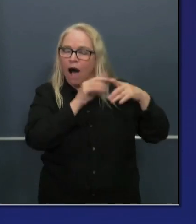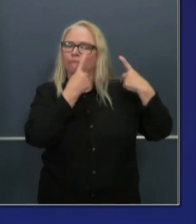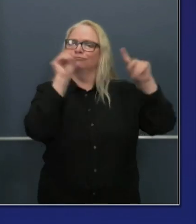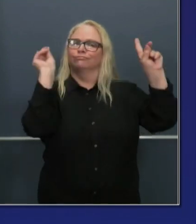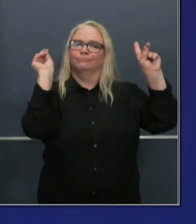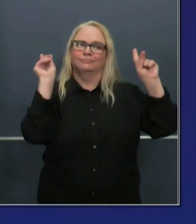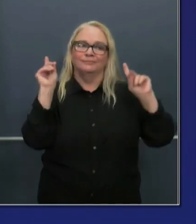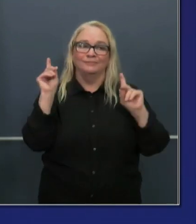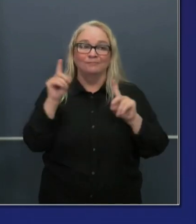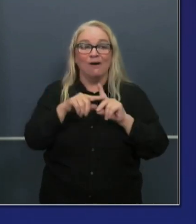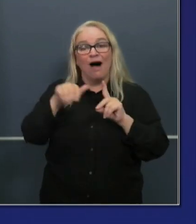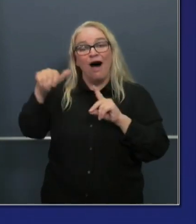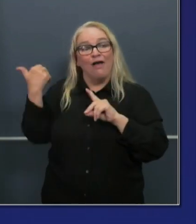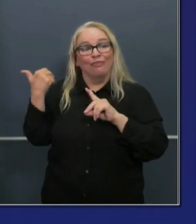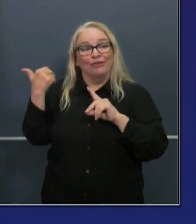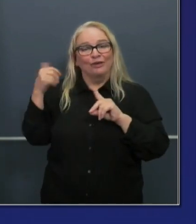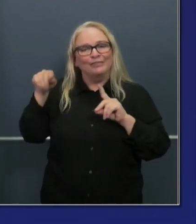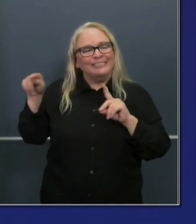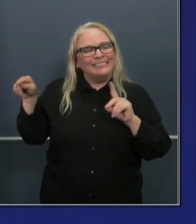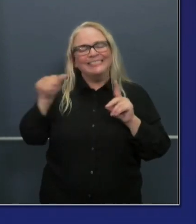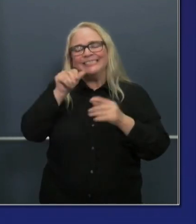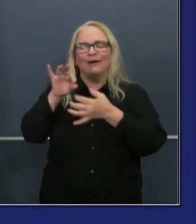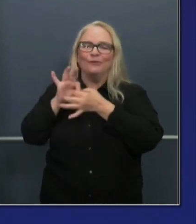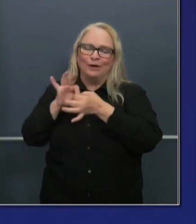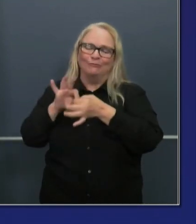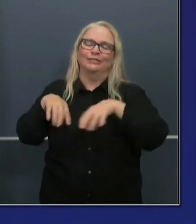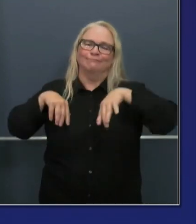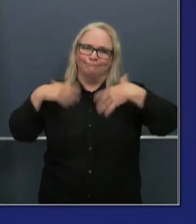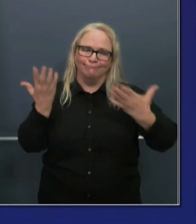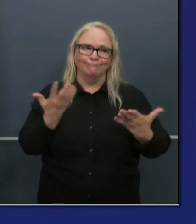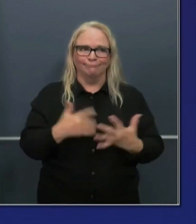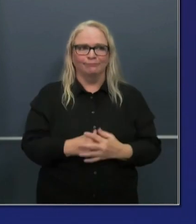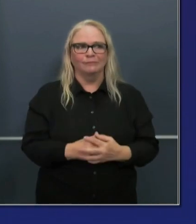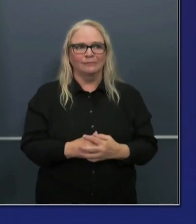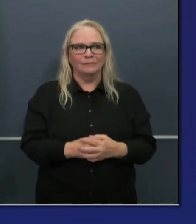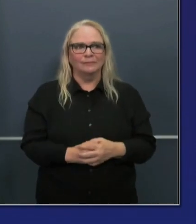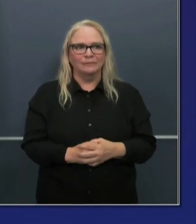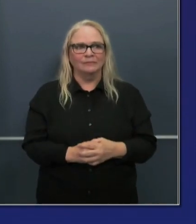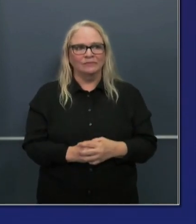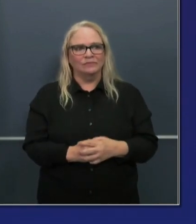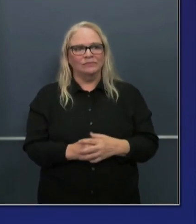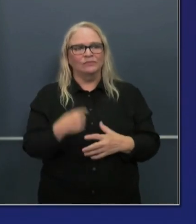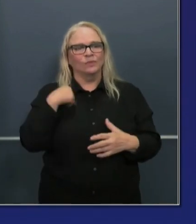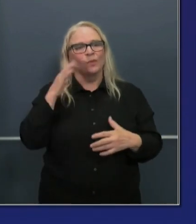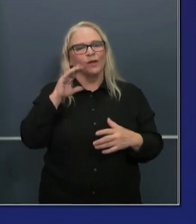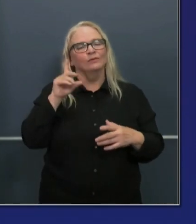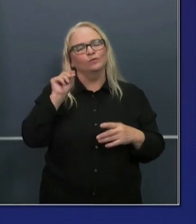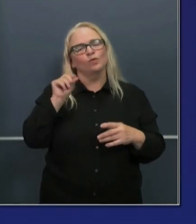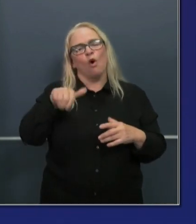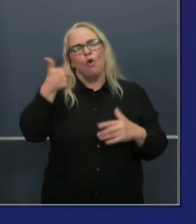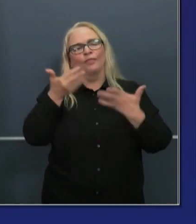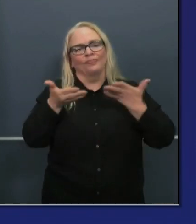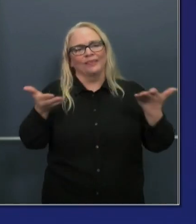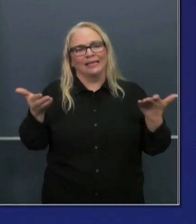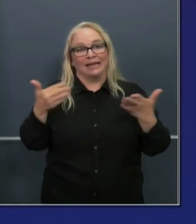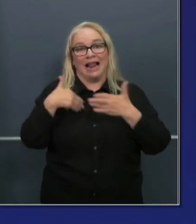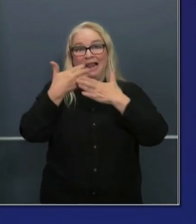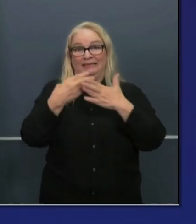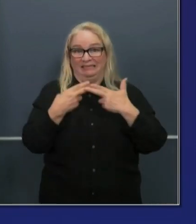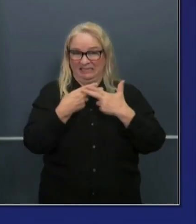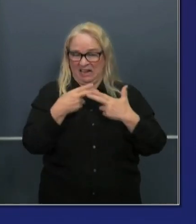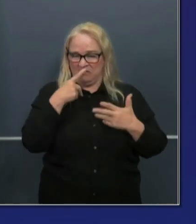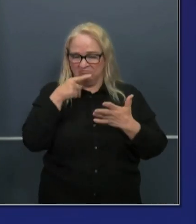not, we also have a little bit more that we'll be doing in addition to what you're seeing on the slide, and that is we have begun